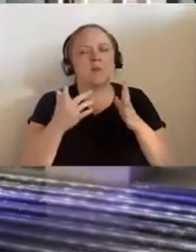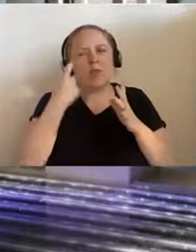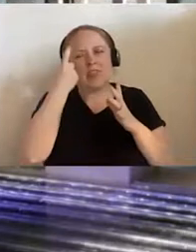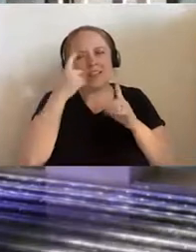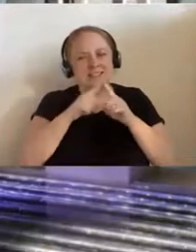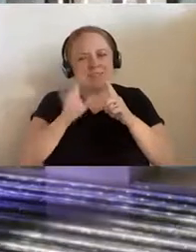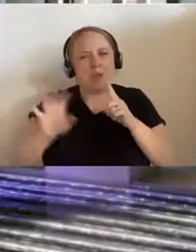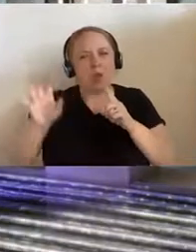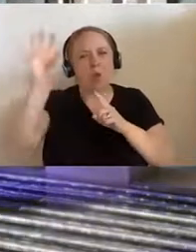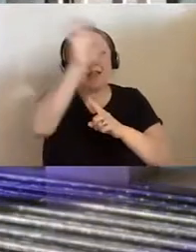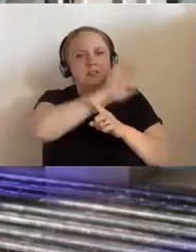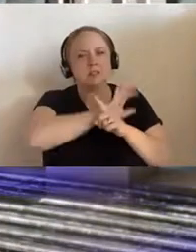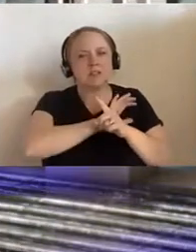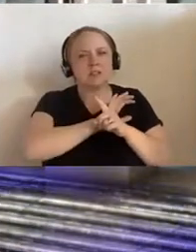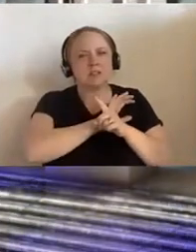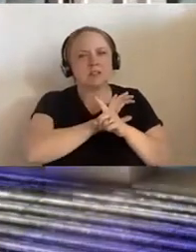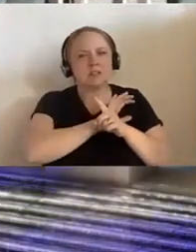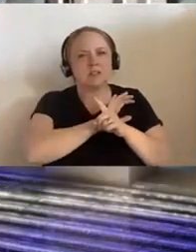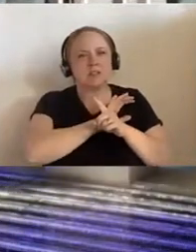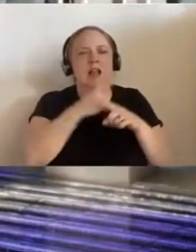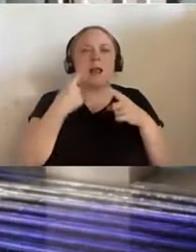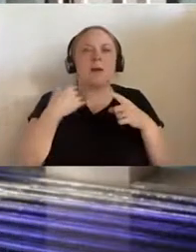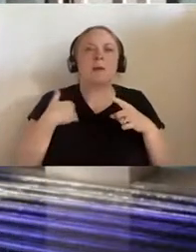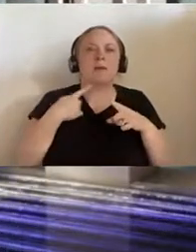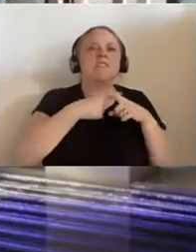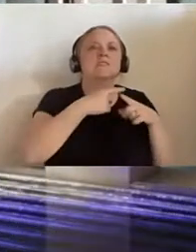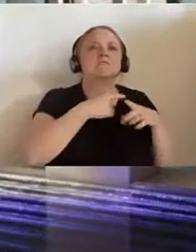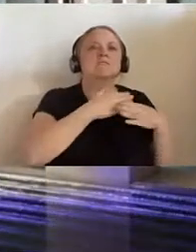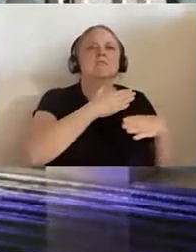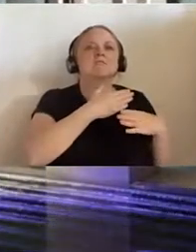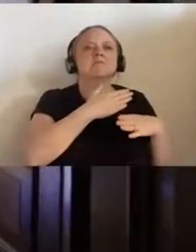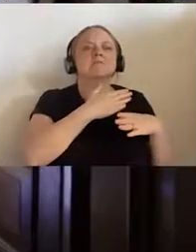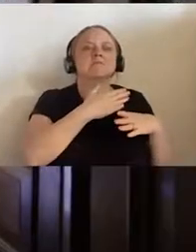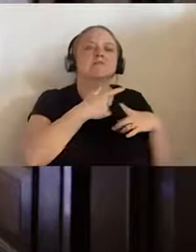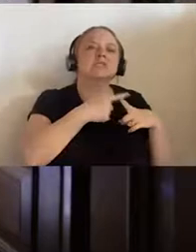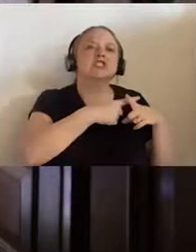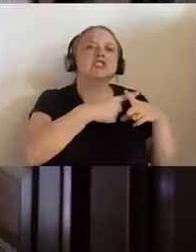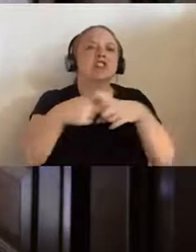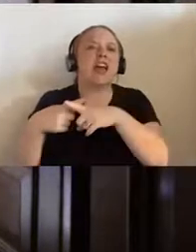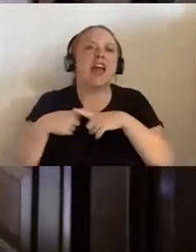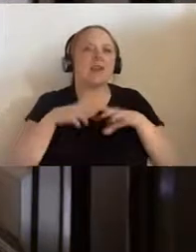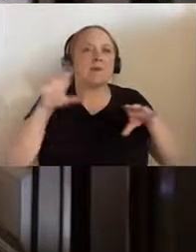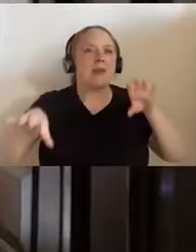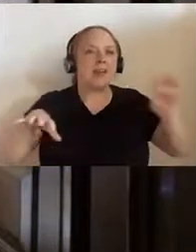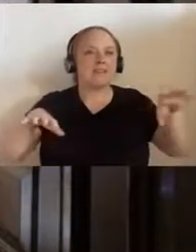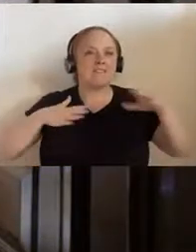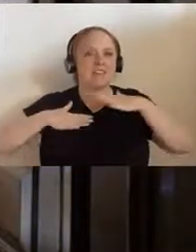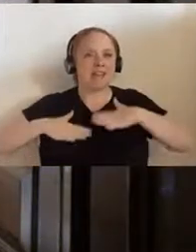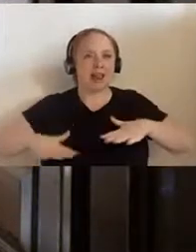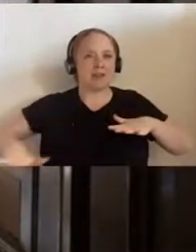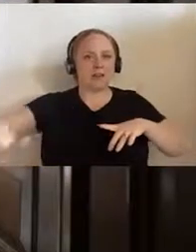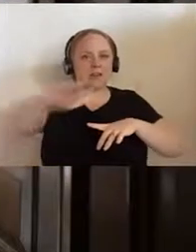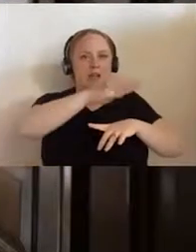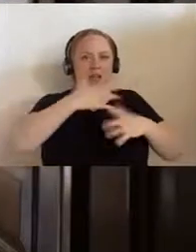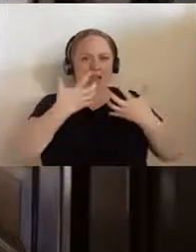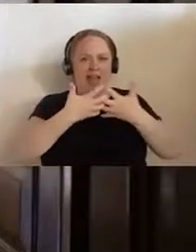locations that allowed people just have a sense of shared place, shared physicality, what would those installations look